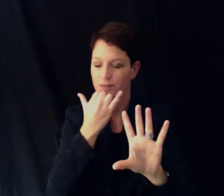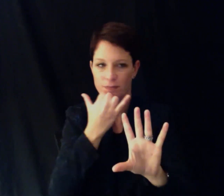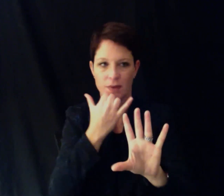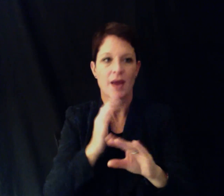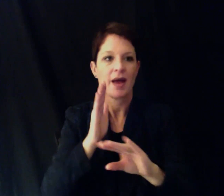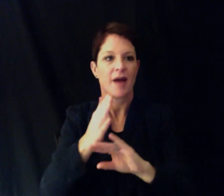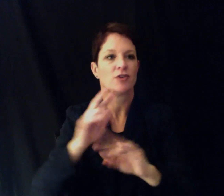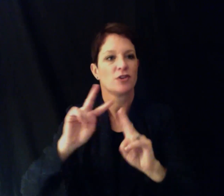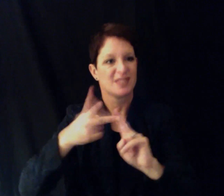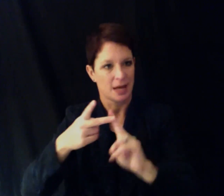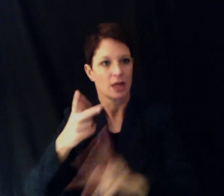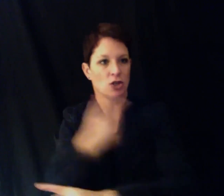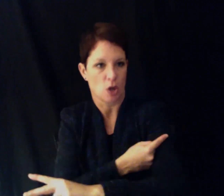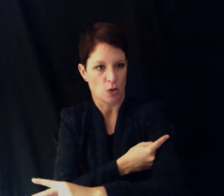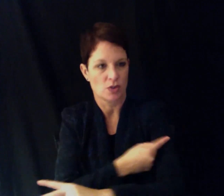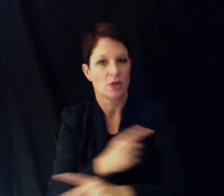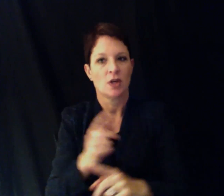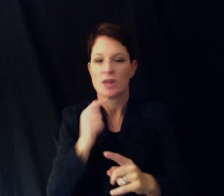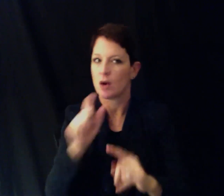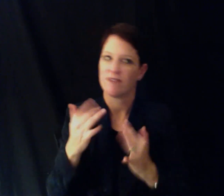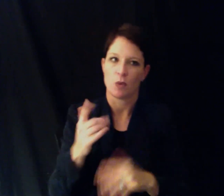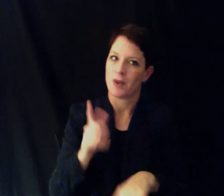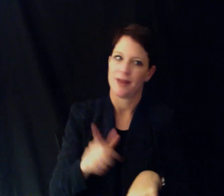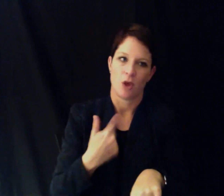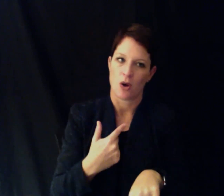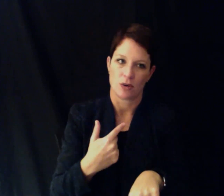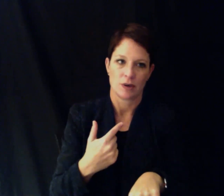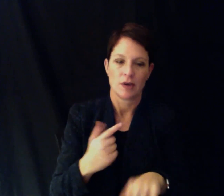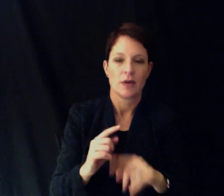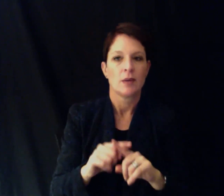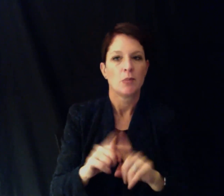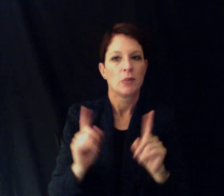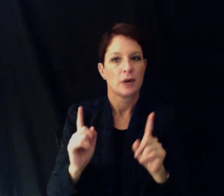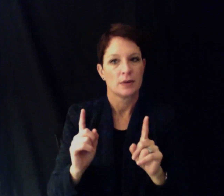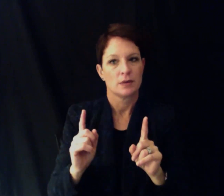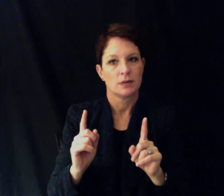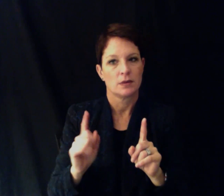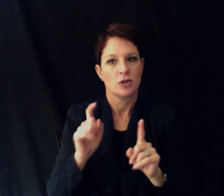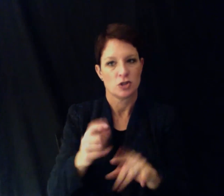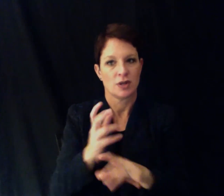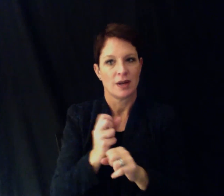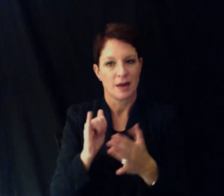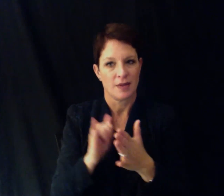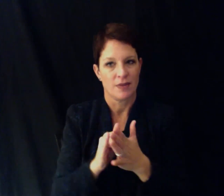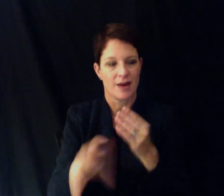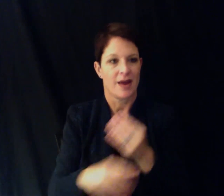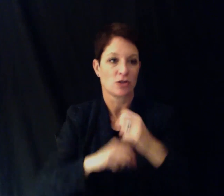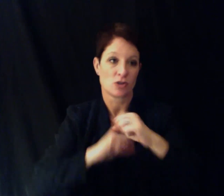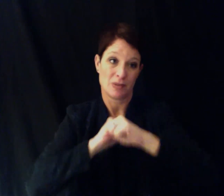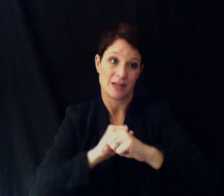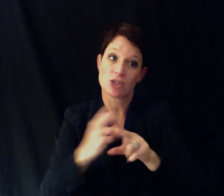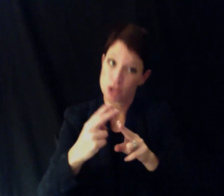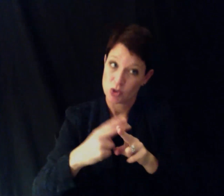original series. So they don't have to wait very long and should really get that extra protection